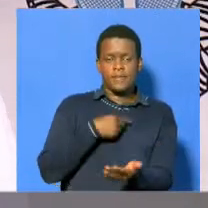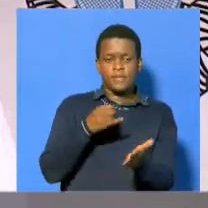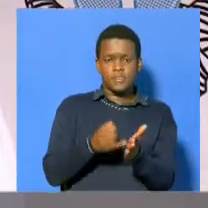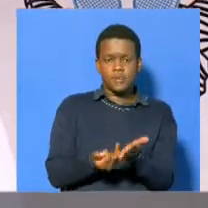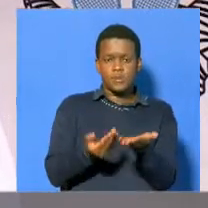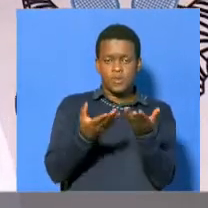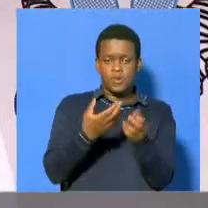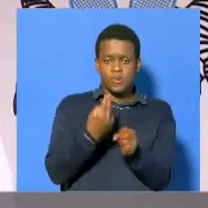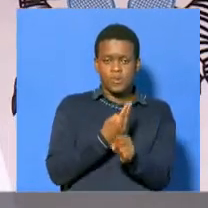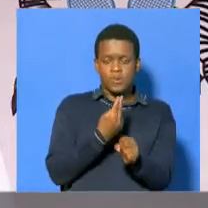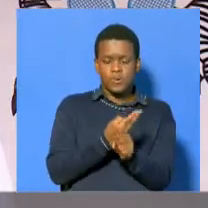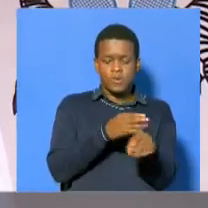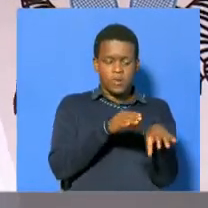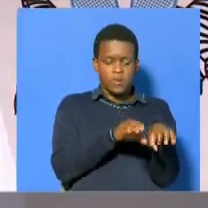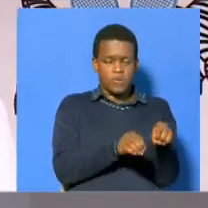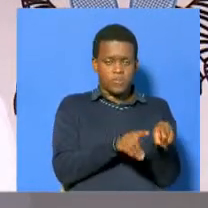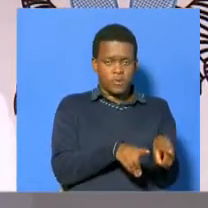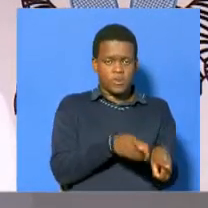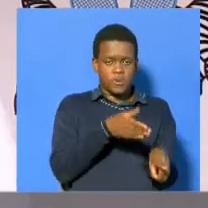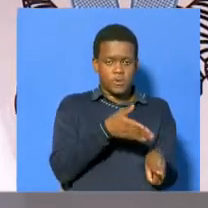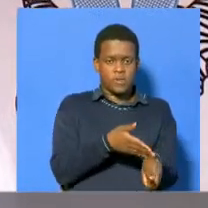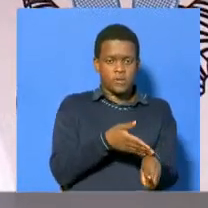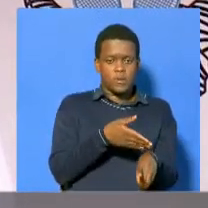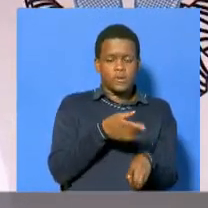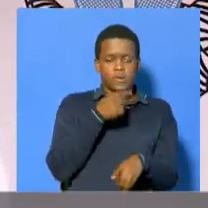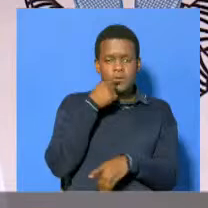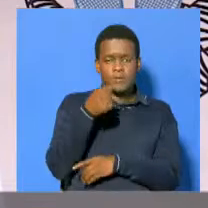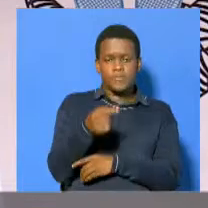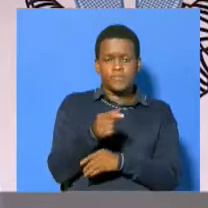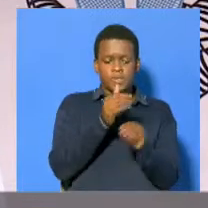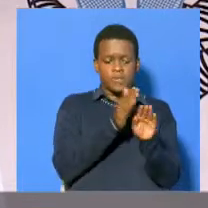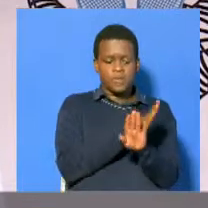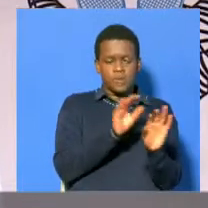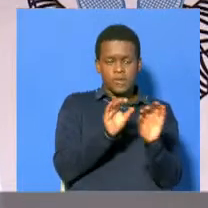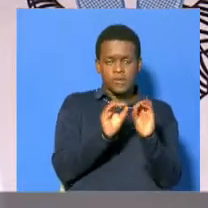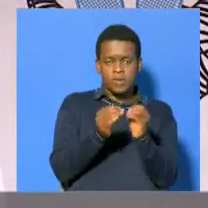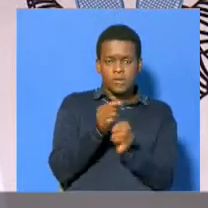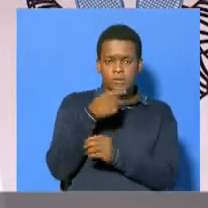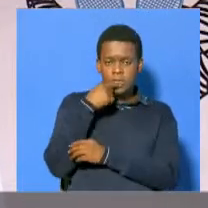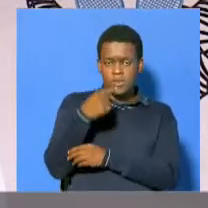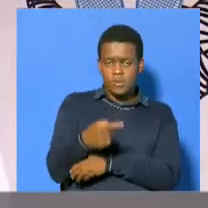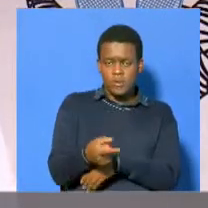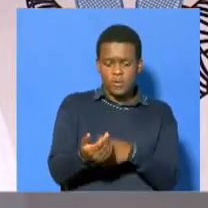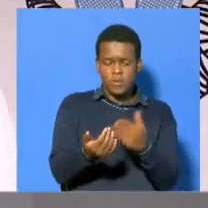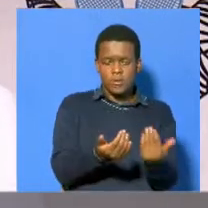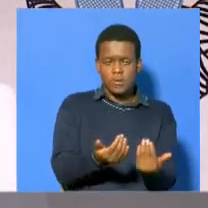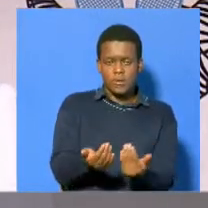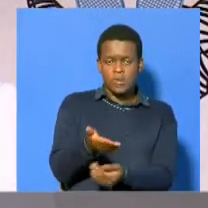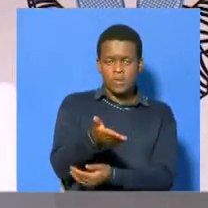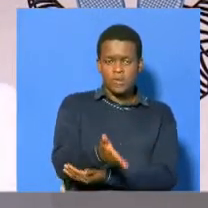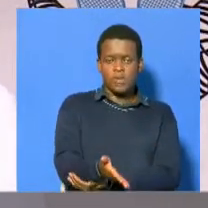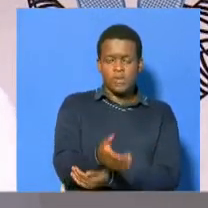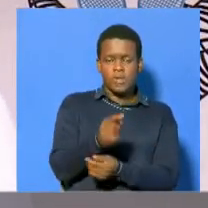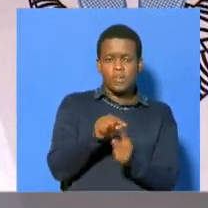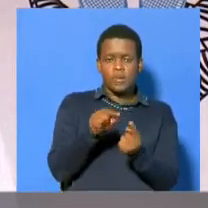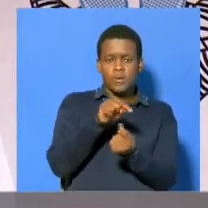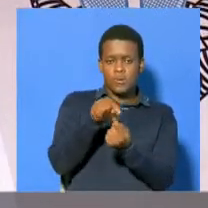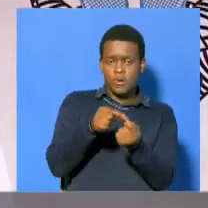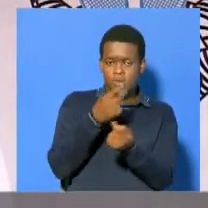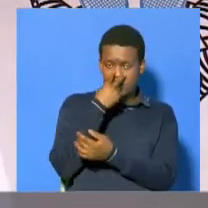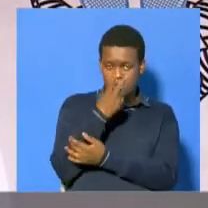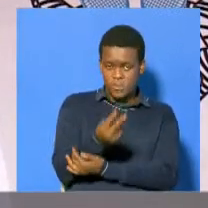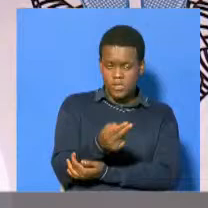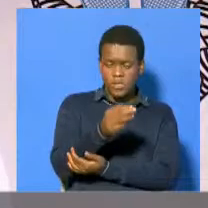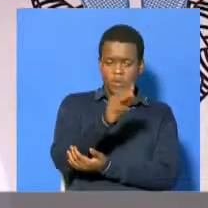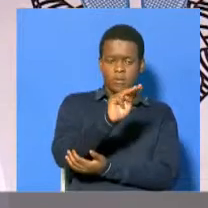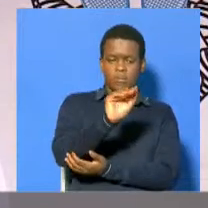take this opportunity to appeal to the private sector to say, Bana Kieba, Aulibile Maknawa, he has a